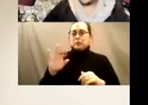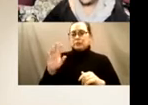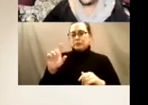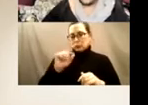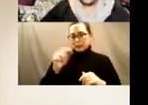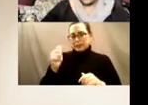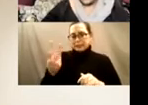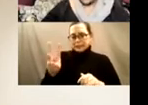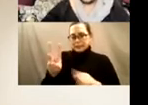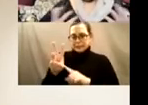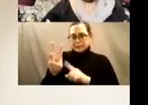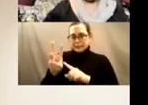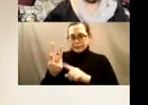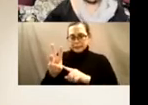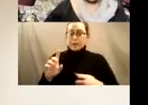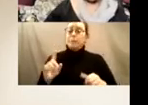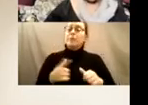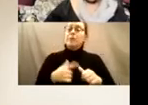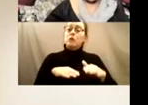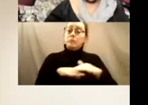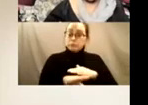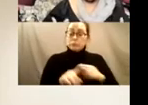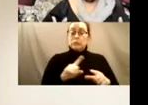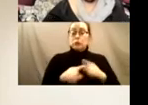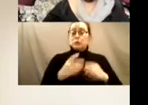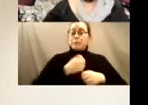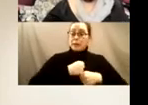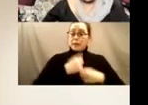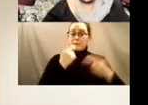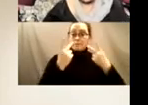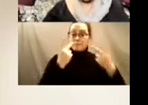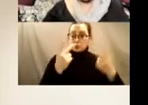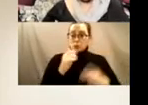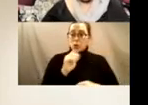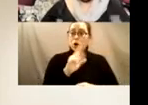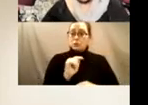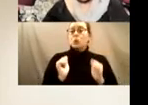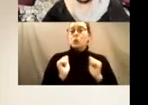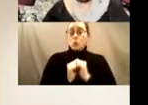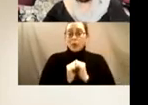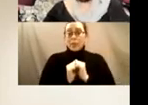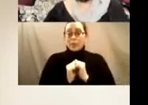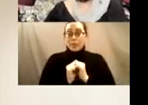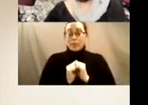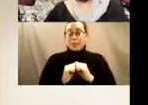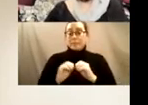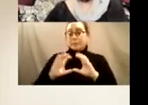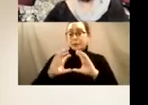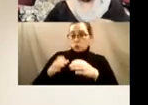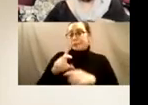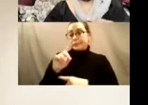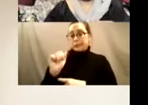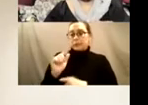Because my first entry into creating visual work was within a disabled gallery. And so